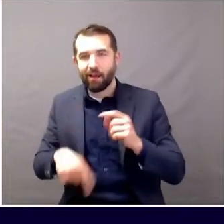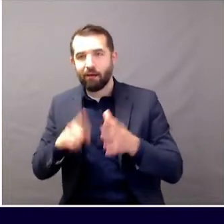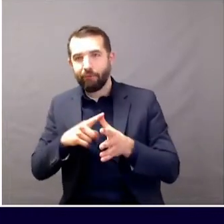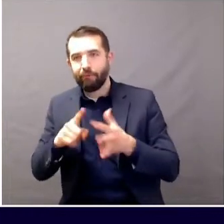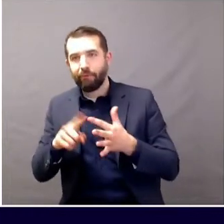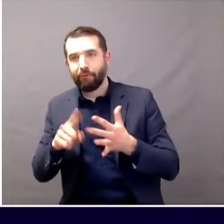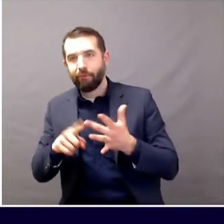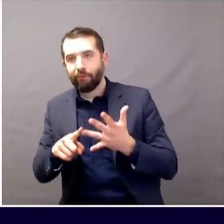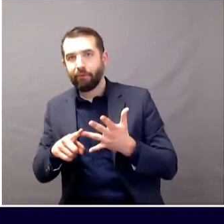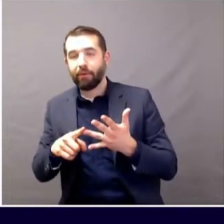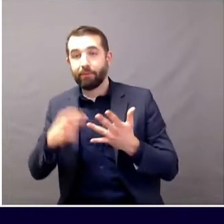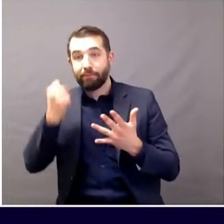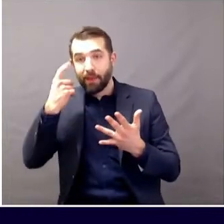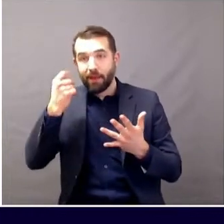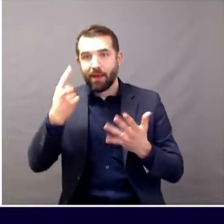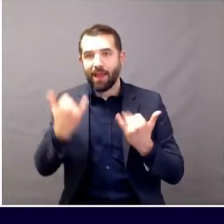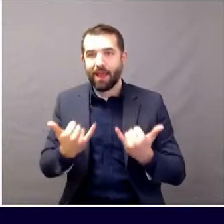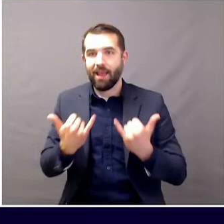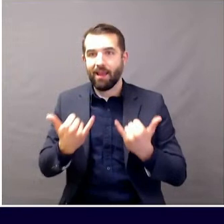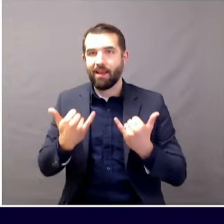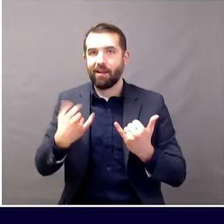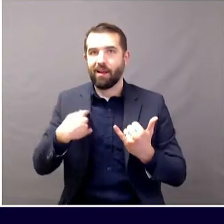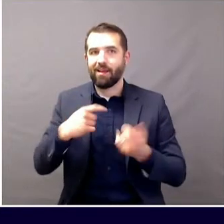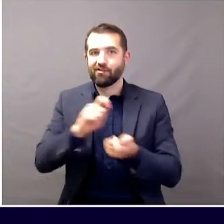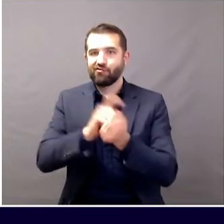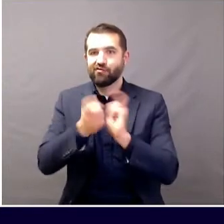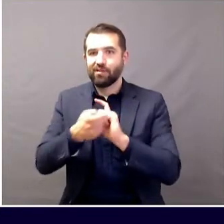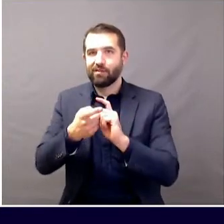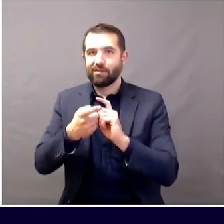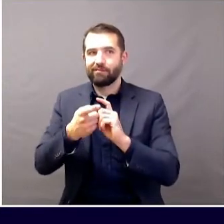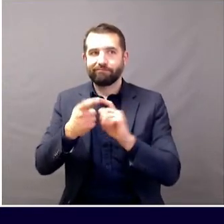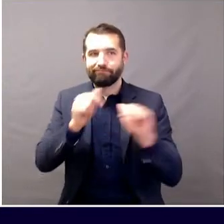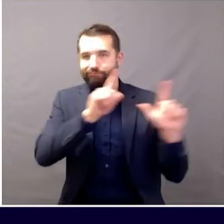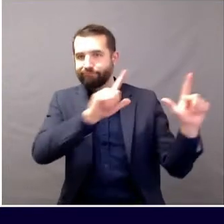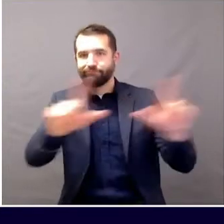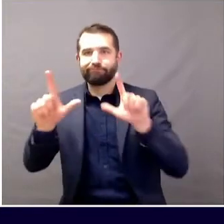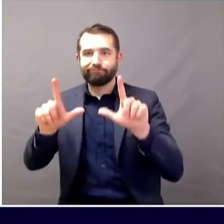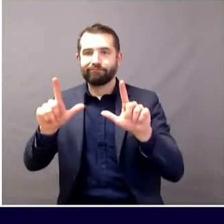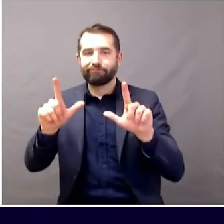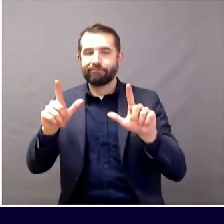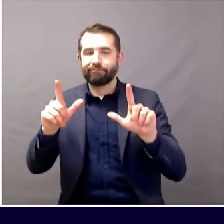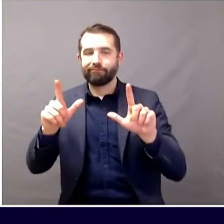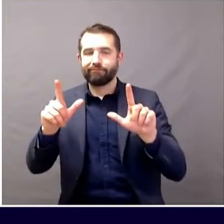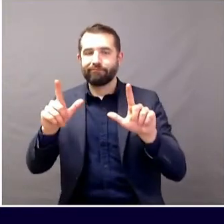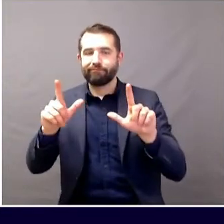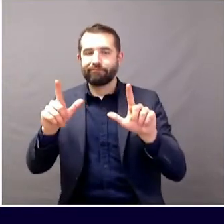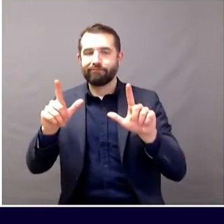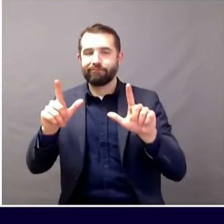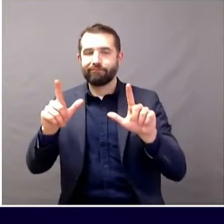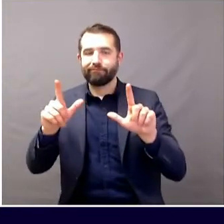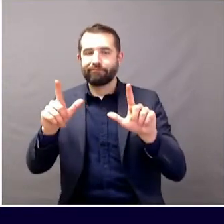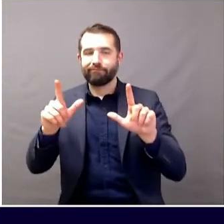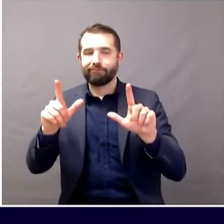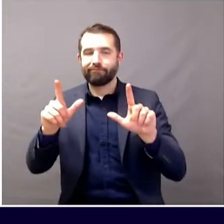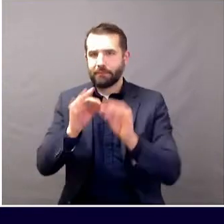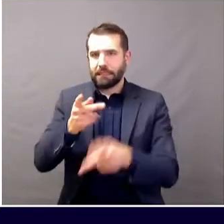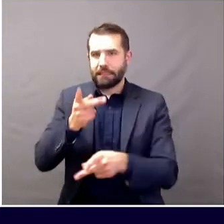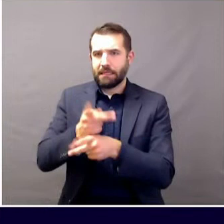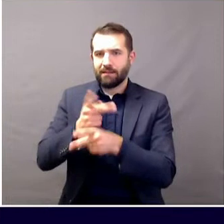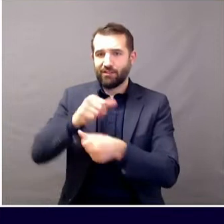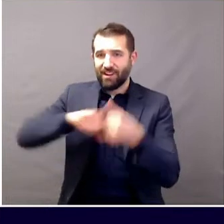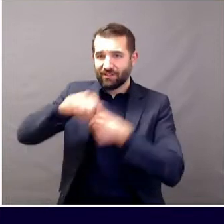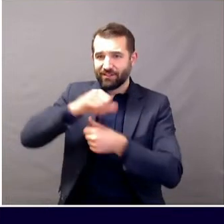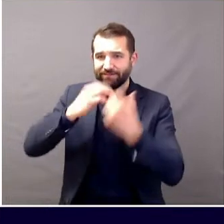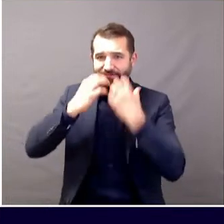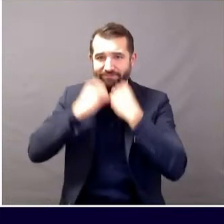about, how important it is that we take care of one another and how important our loved ones are to us and why